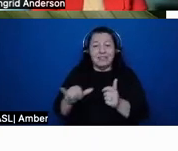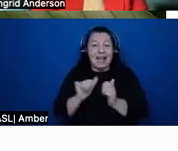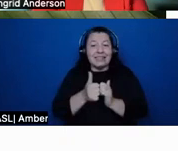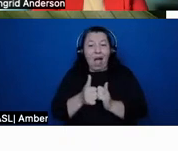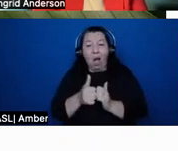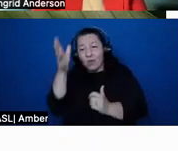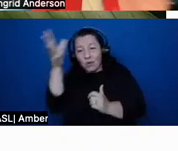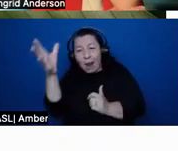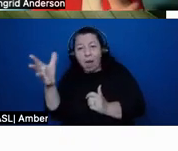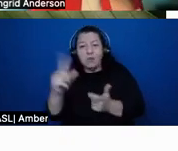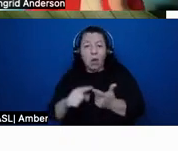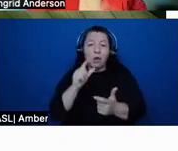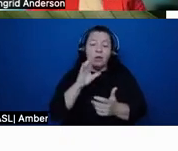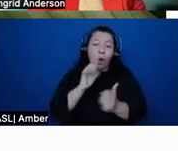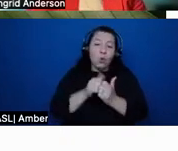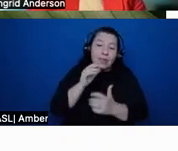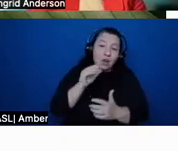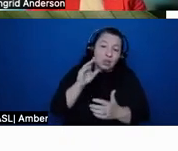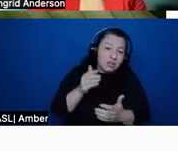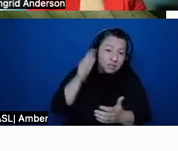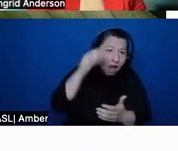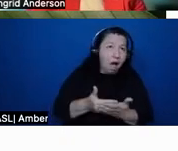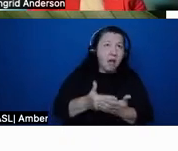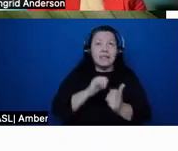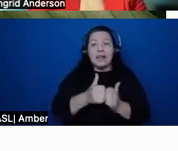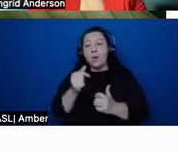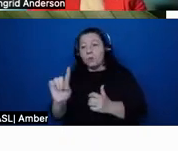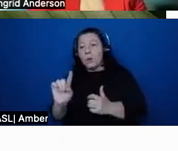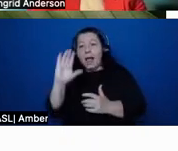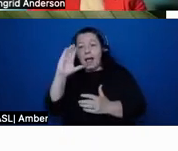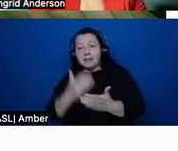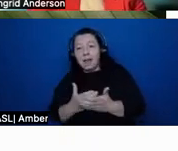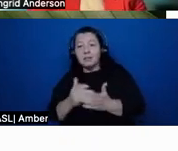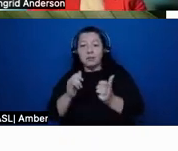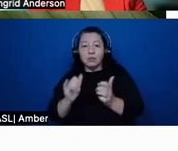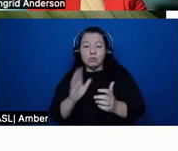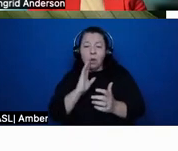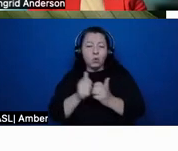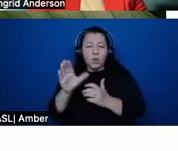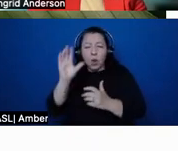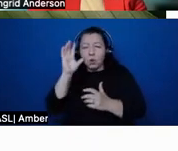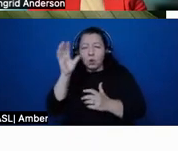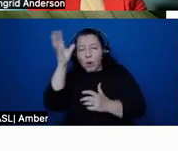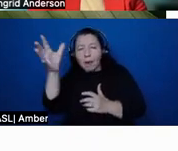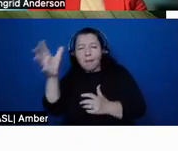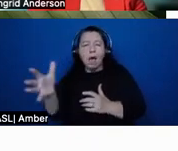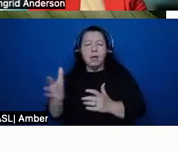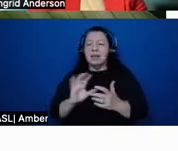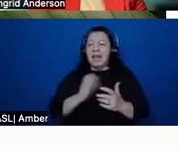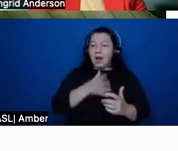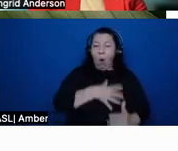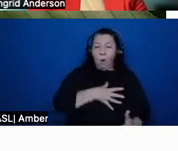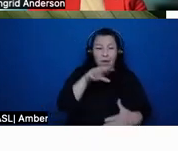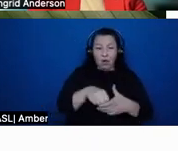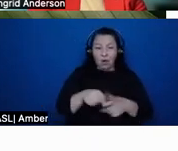how they talk to their grandsons, and then how our women folk are also, you know, engaged in it as well, or have to kind